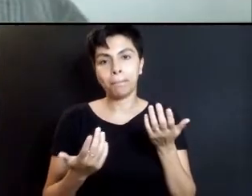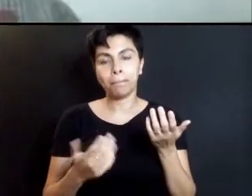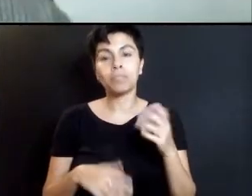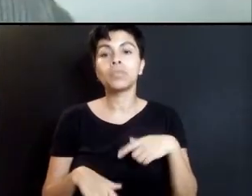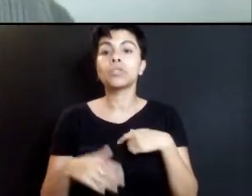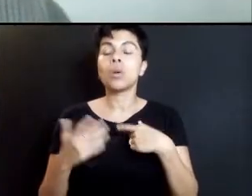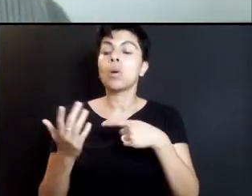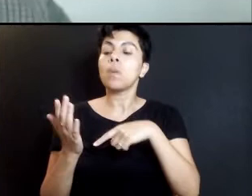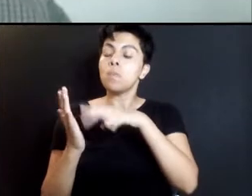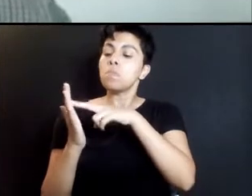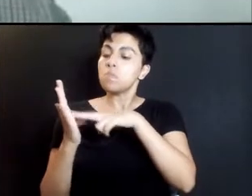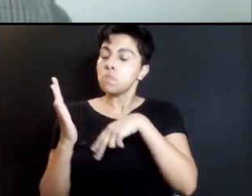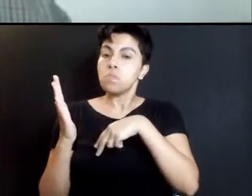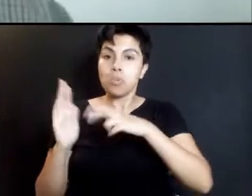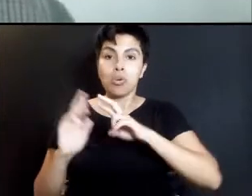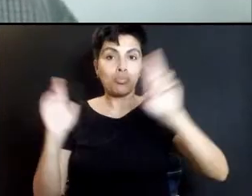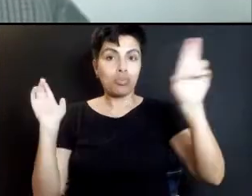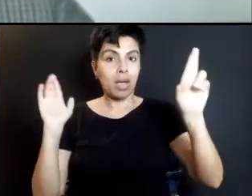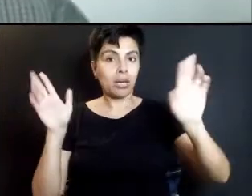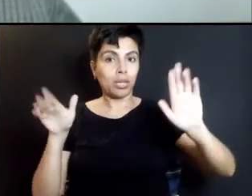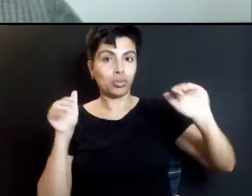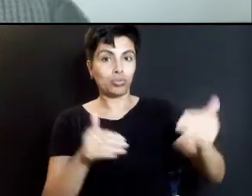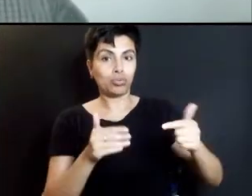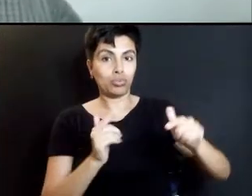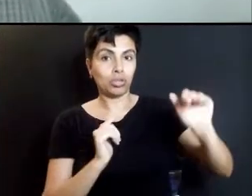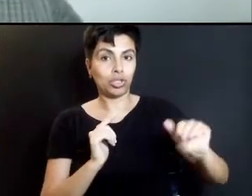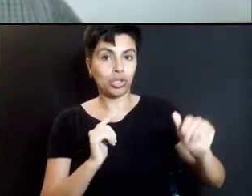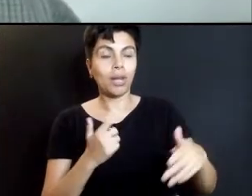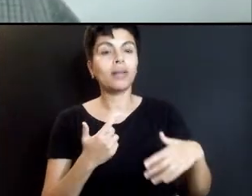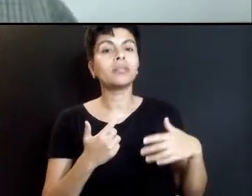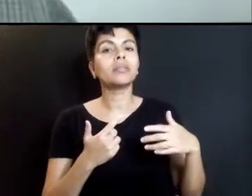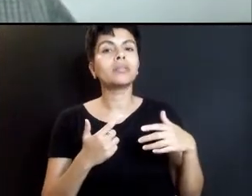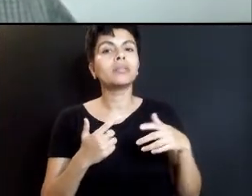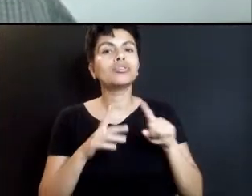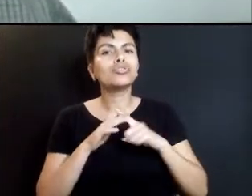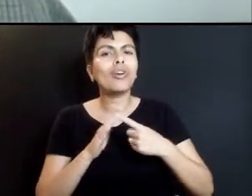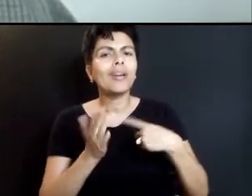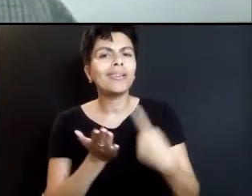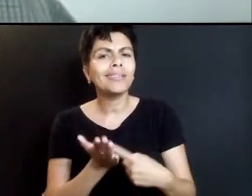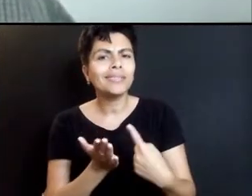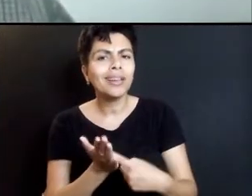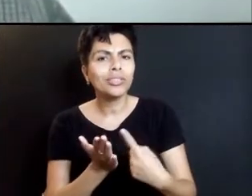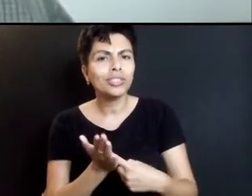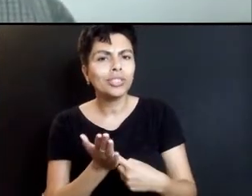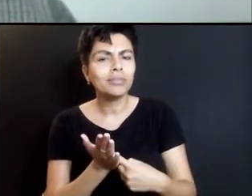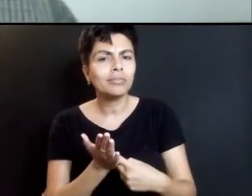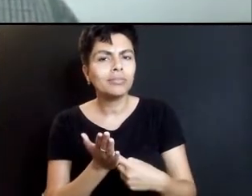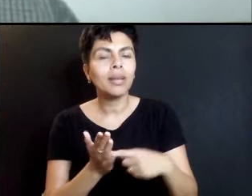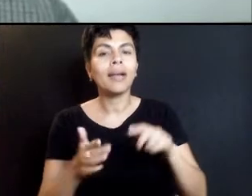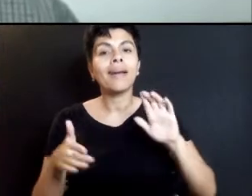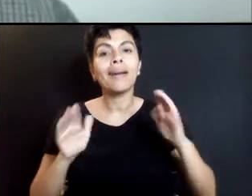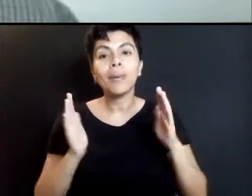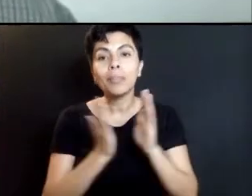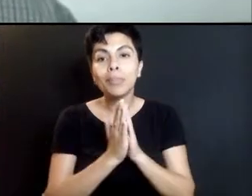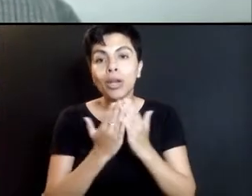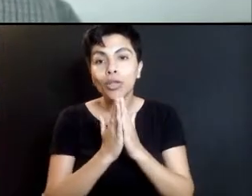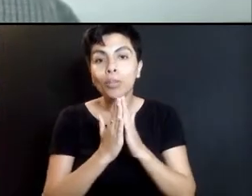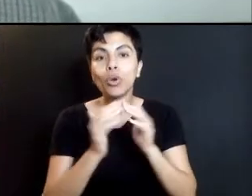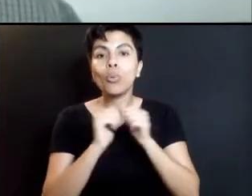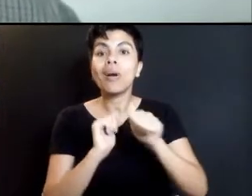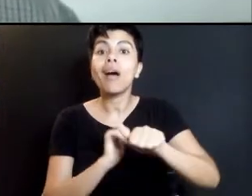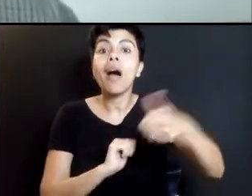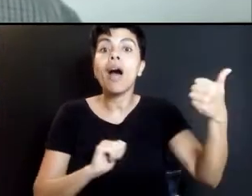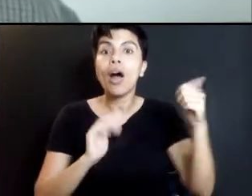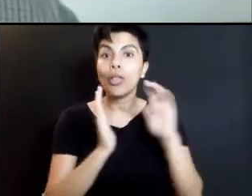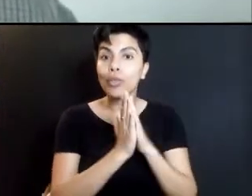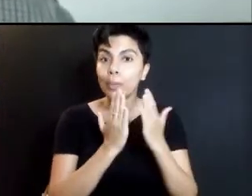Once you're ready to start the book, initiate a discussion and just compare that book with other books you and